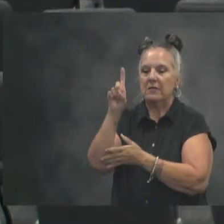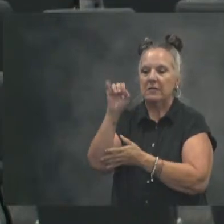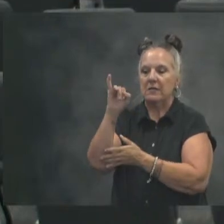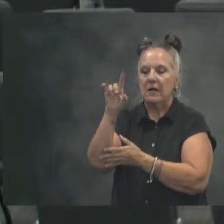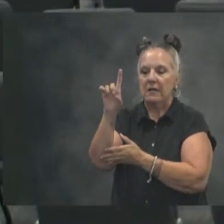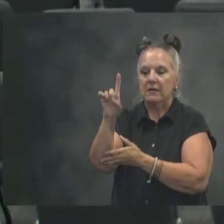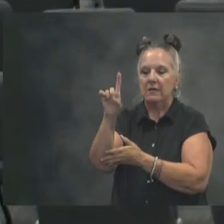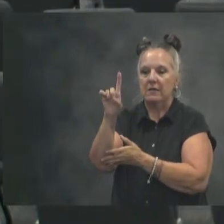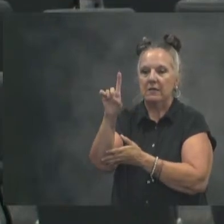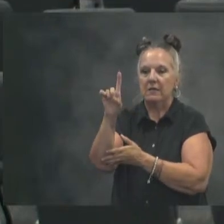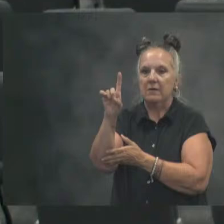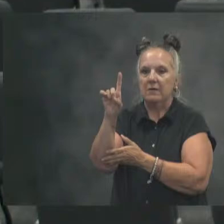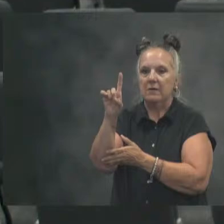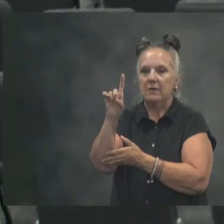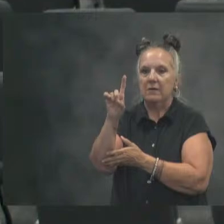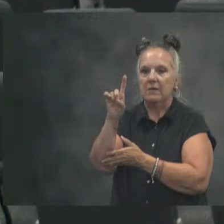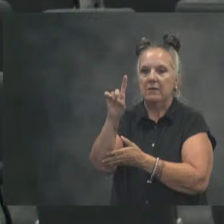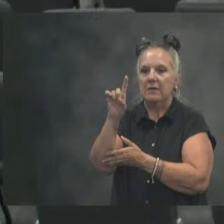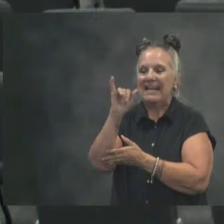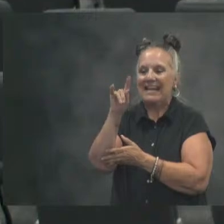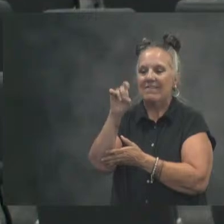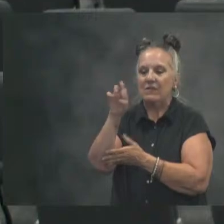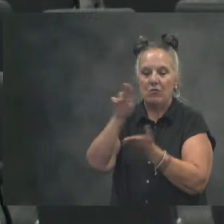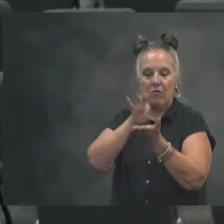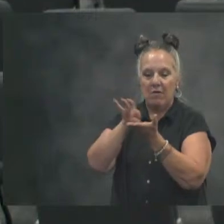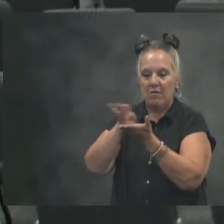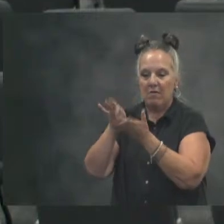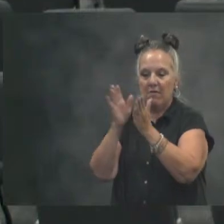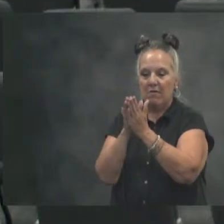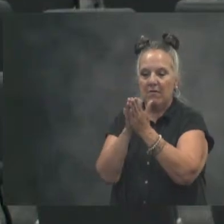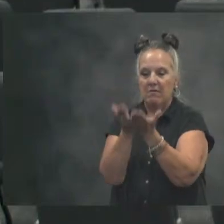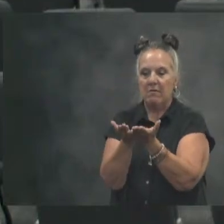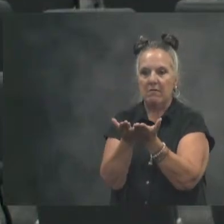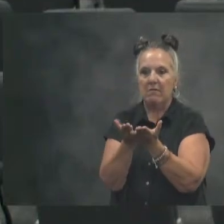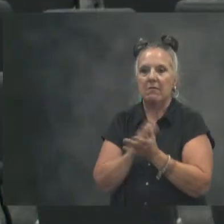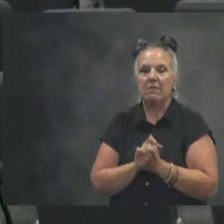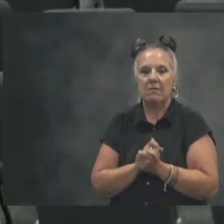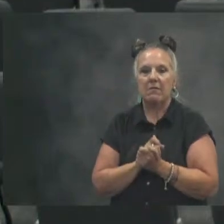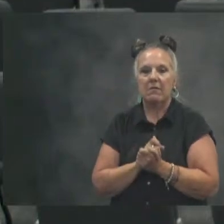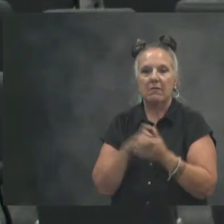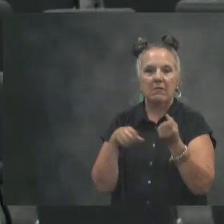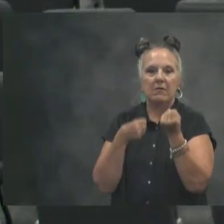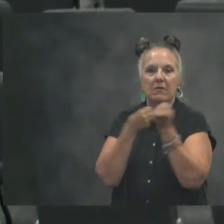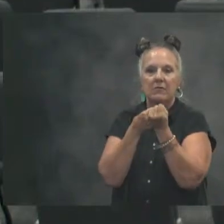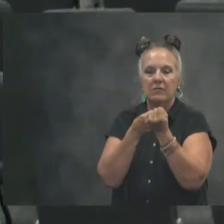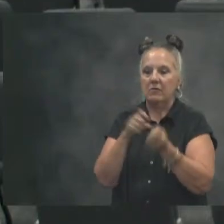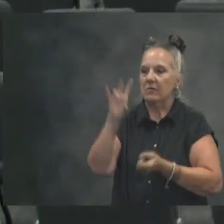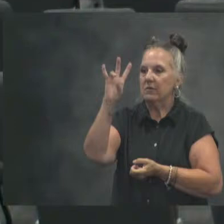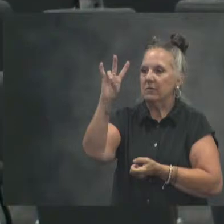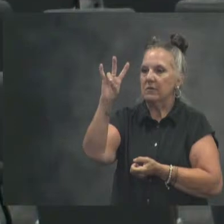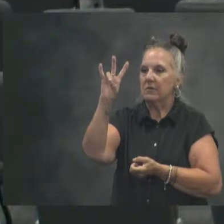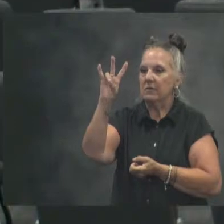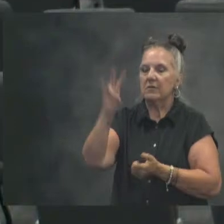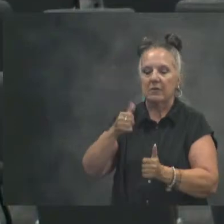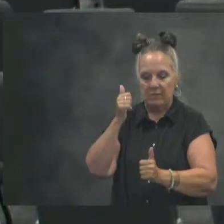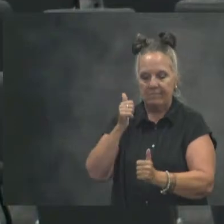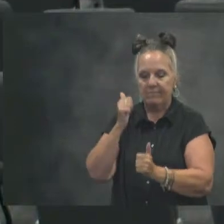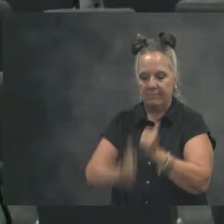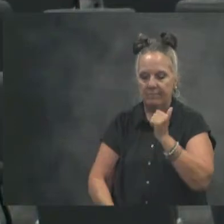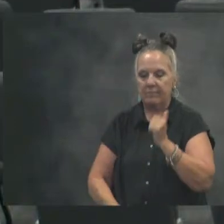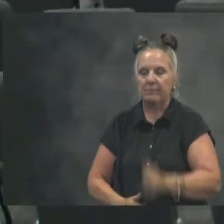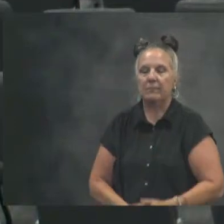DID entitled Inventory of Textbooks. All those in favor? We have 7 affirmative. Student member concurs.